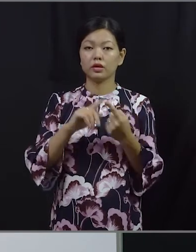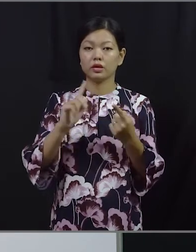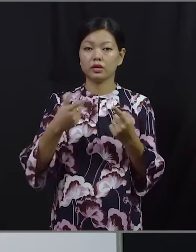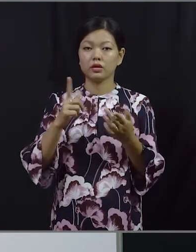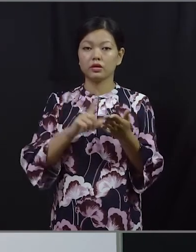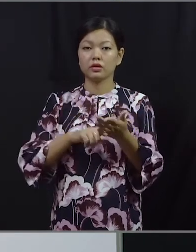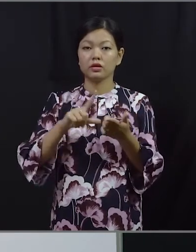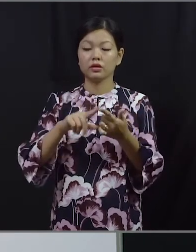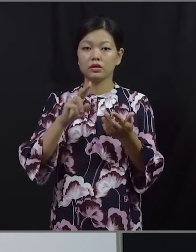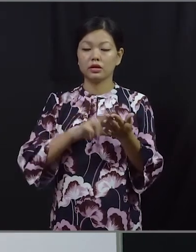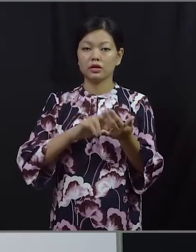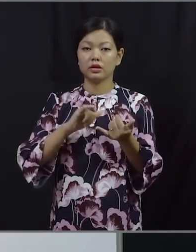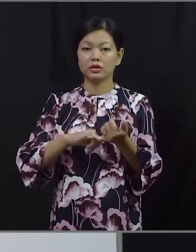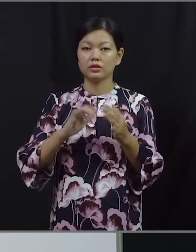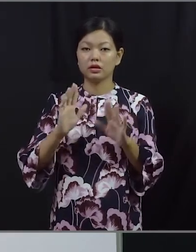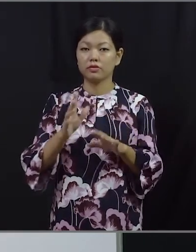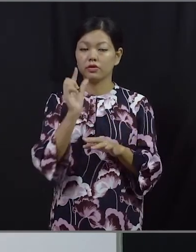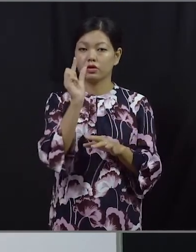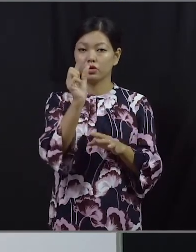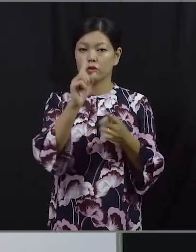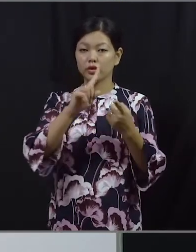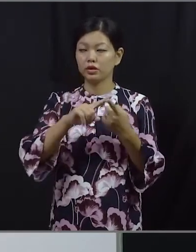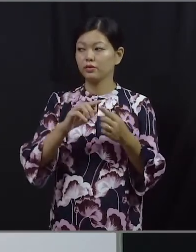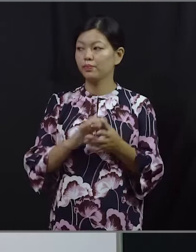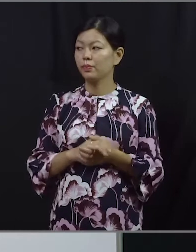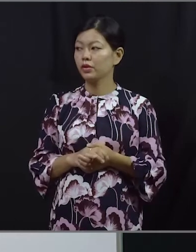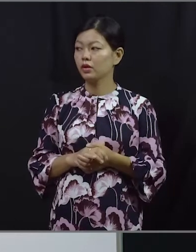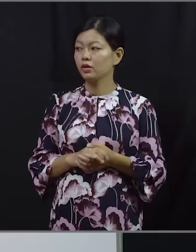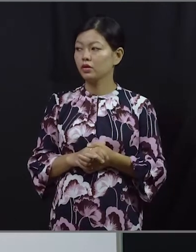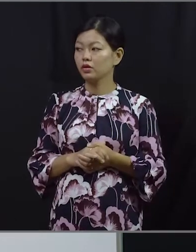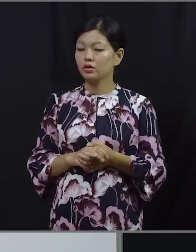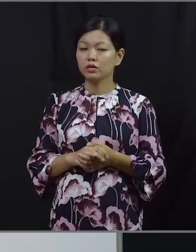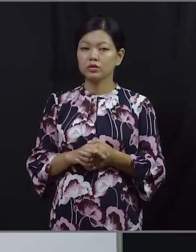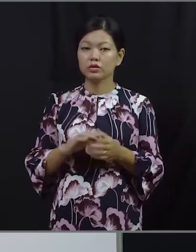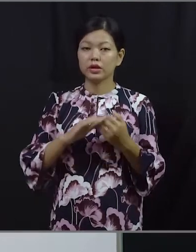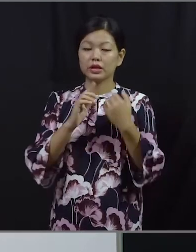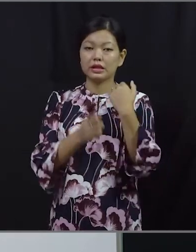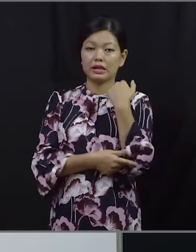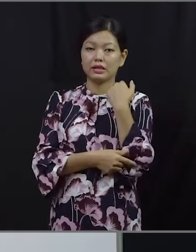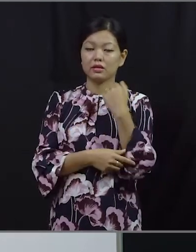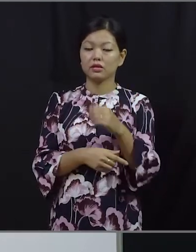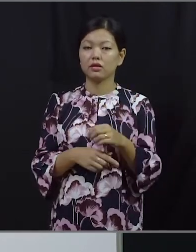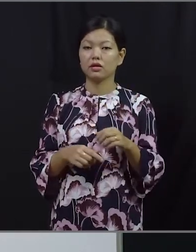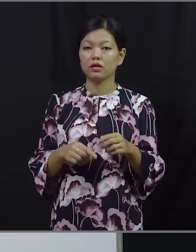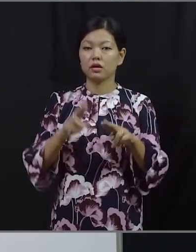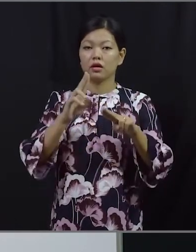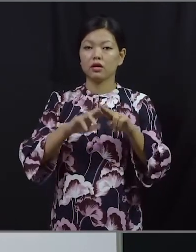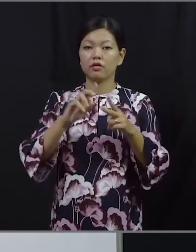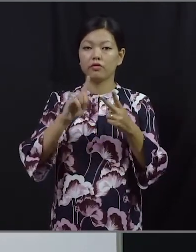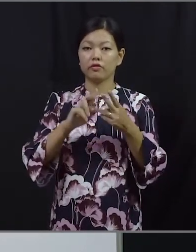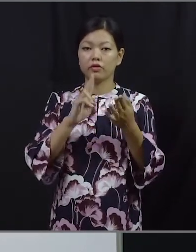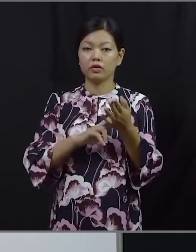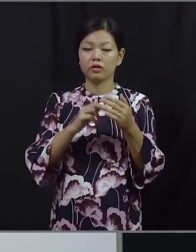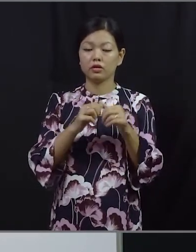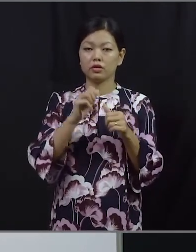a way that our final image will form at LDDV. So, this is the condition. LDDV means this is capital D. So,